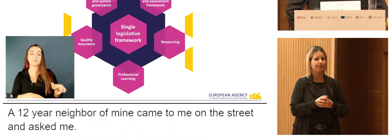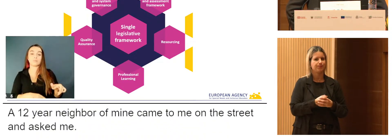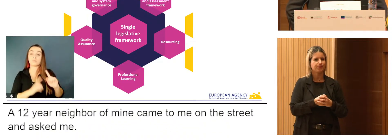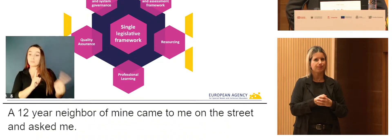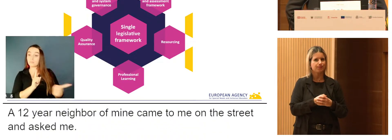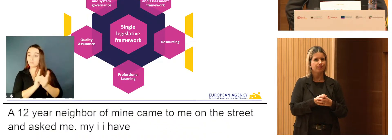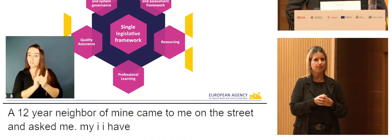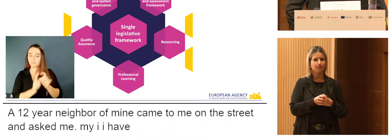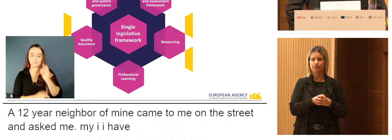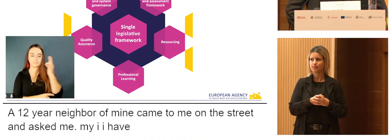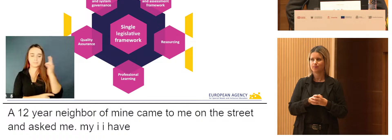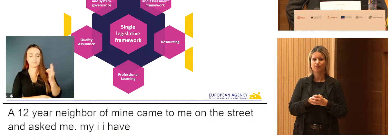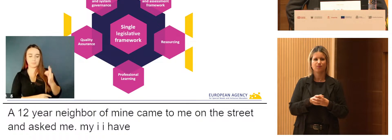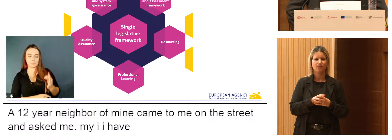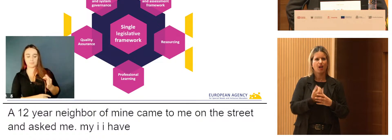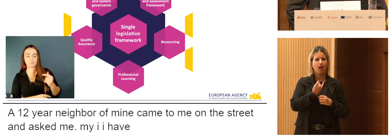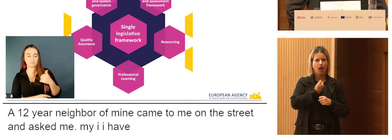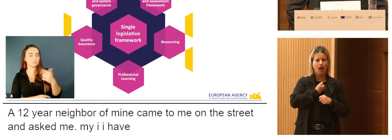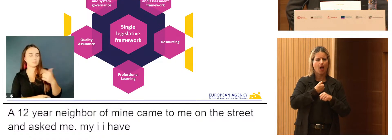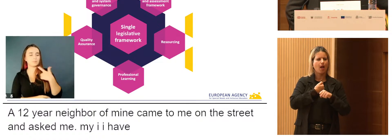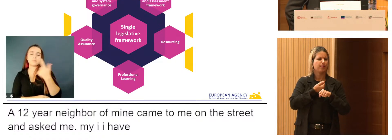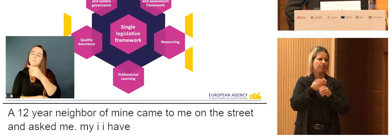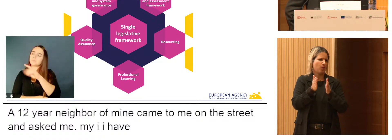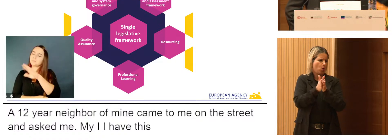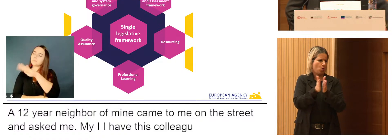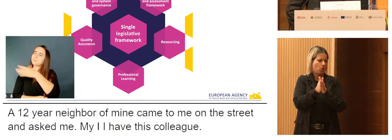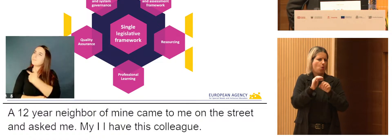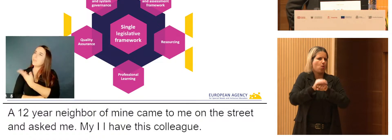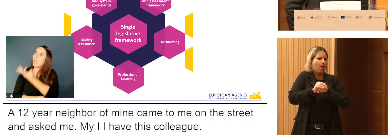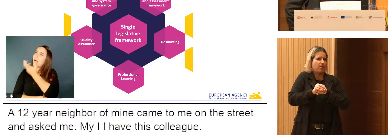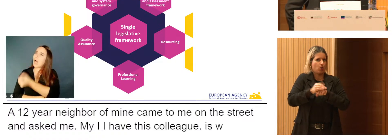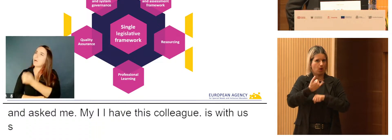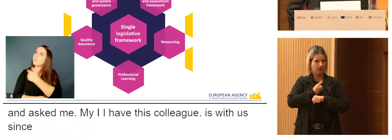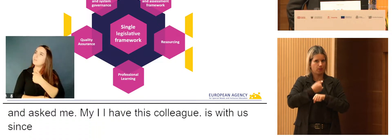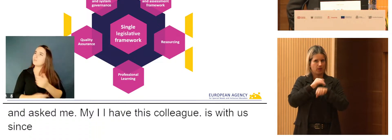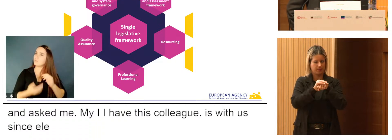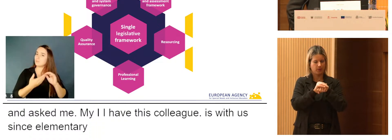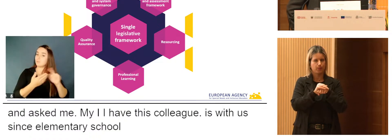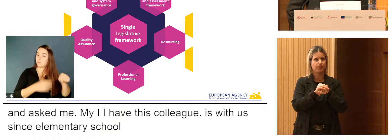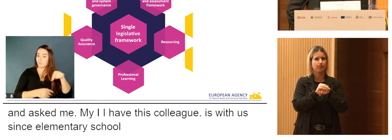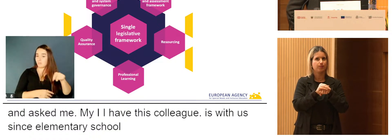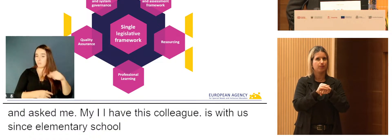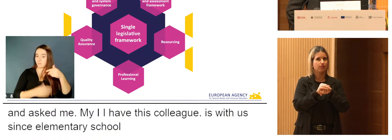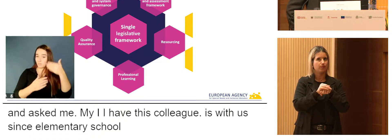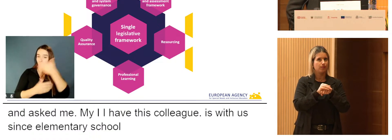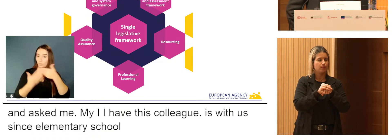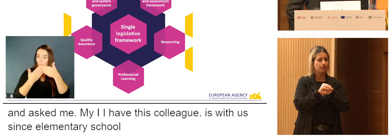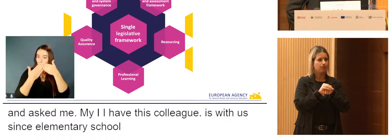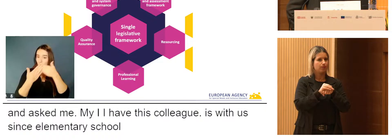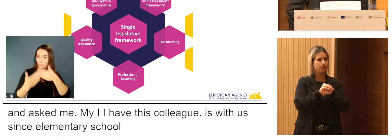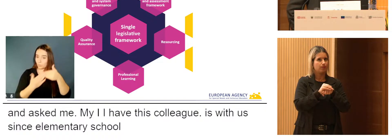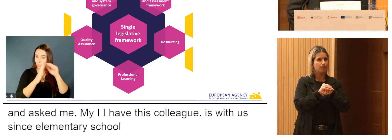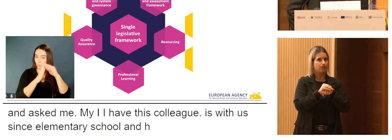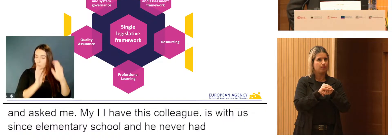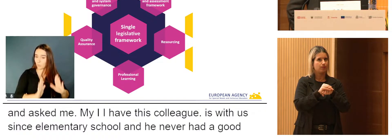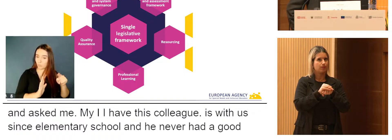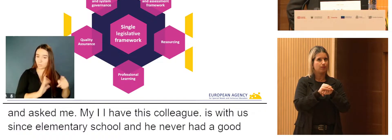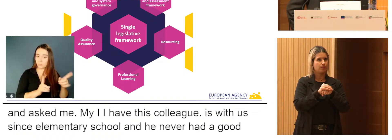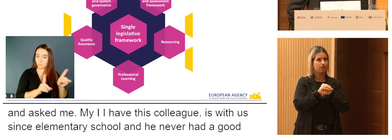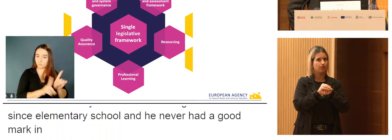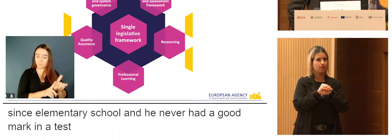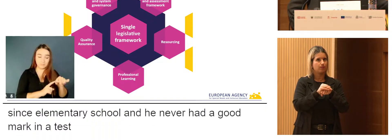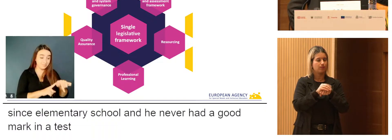have this colleague, he's with us since elementary school, and he never had a good mark in a